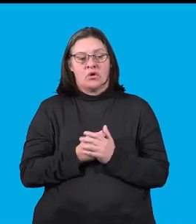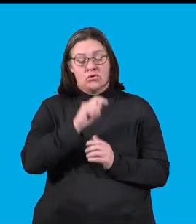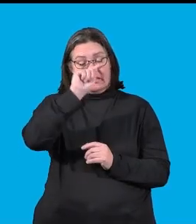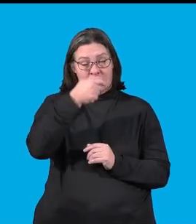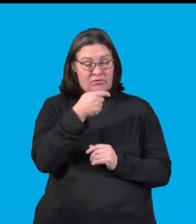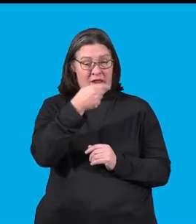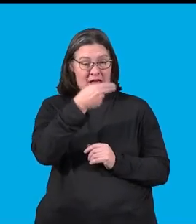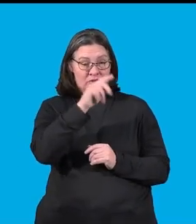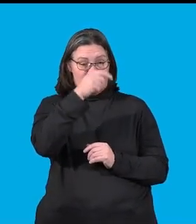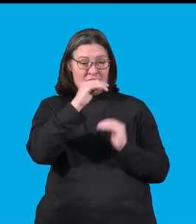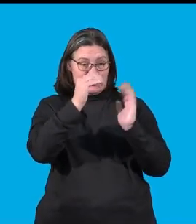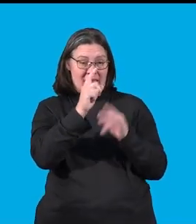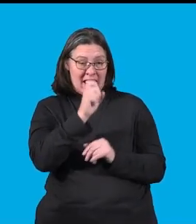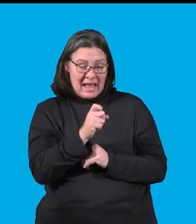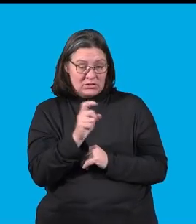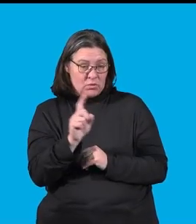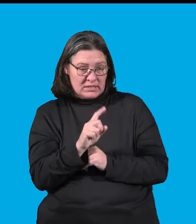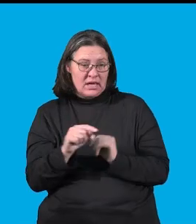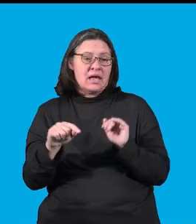The derivative would be